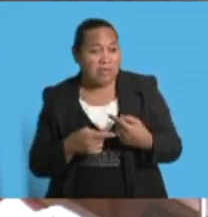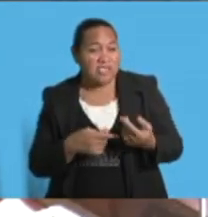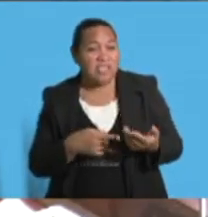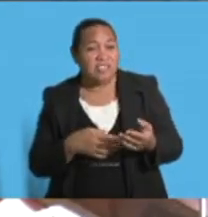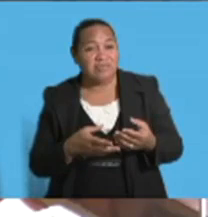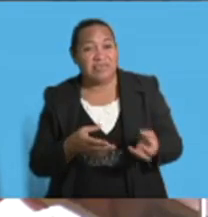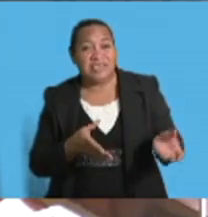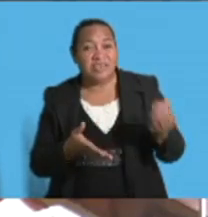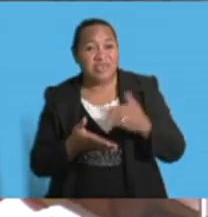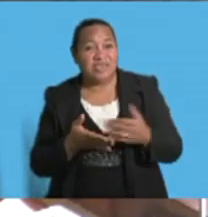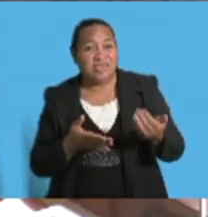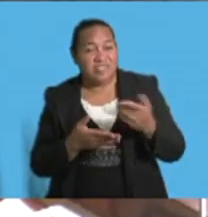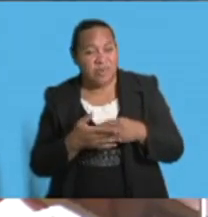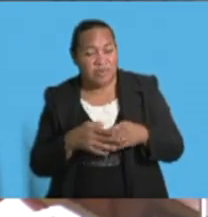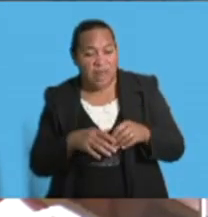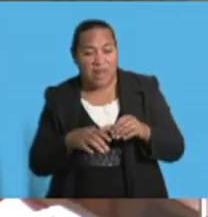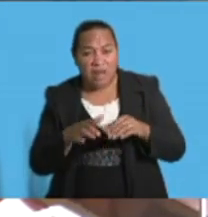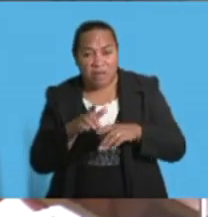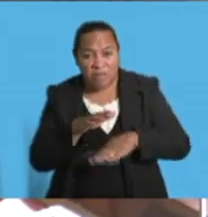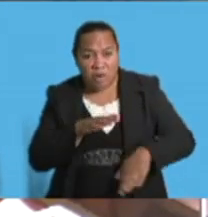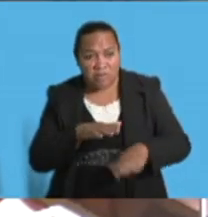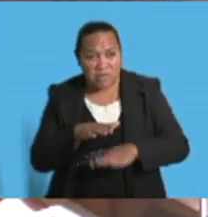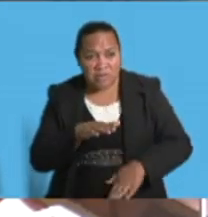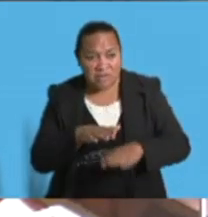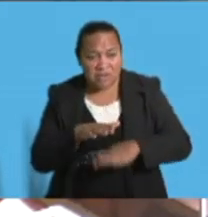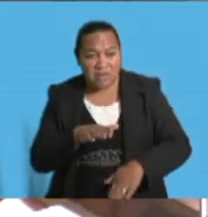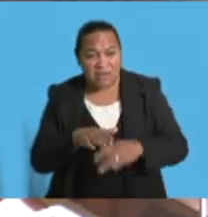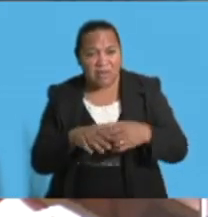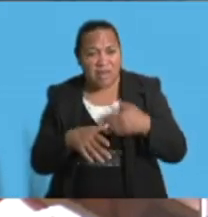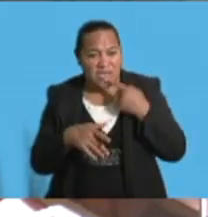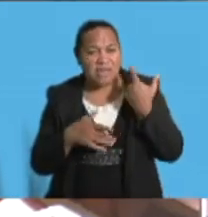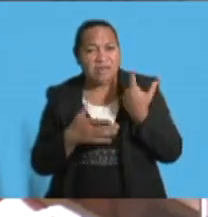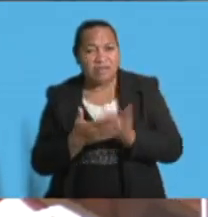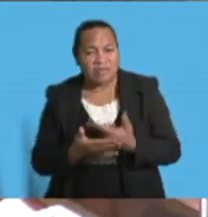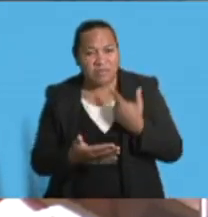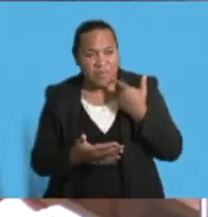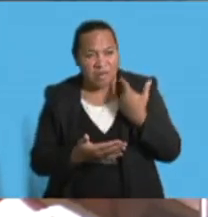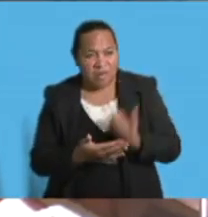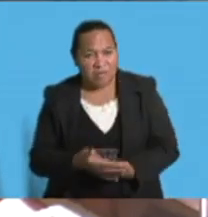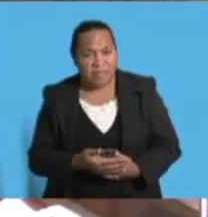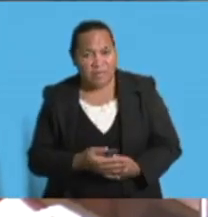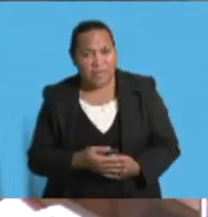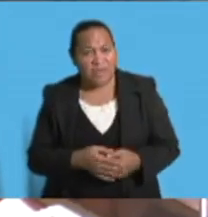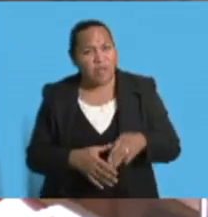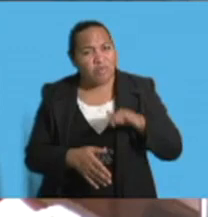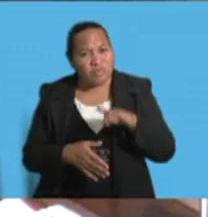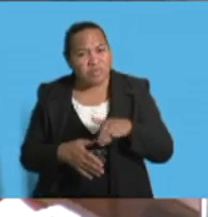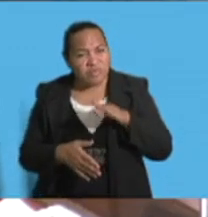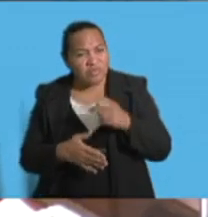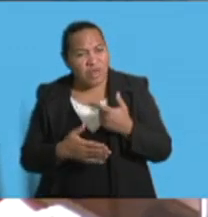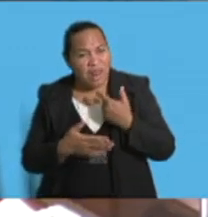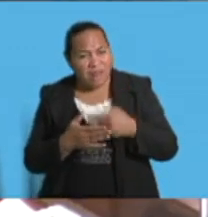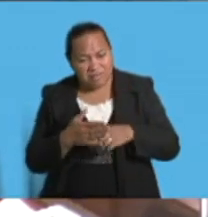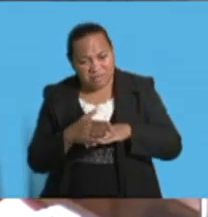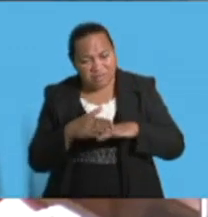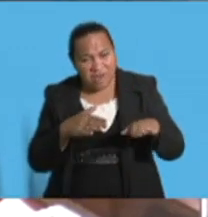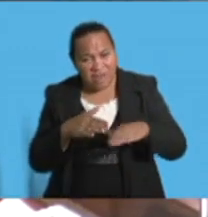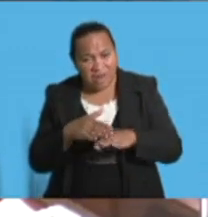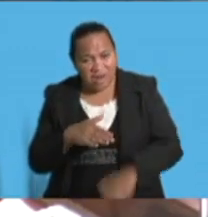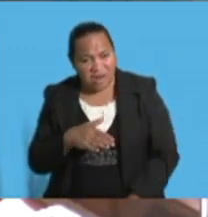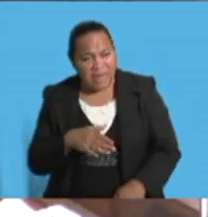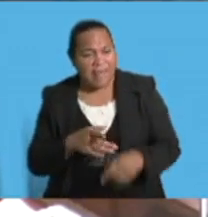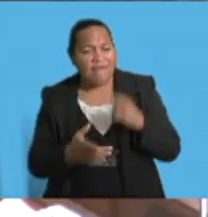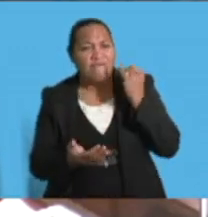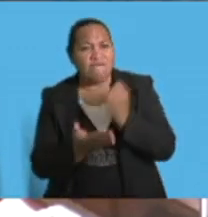increasing number of people below poverty line. It is false, Madam Speaker. They talk about the increasing number of people under poverty line. It is false. We have put